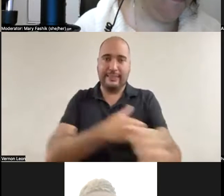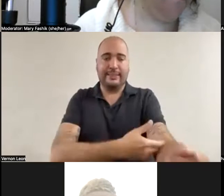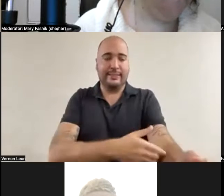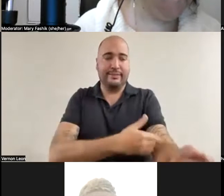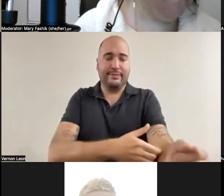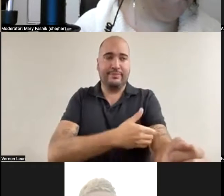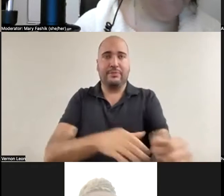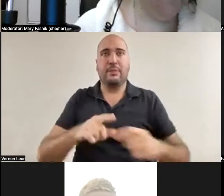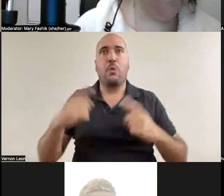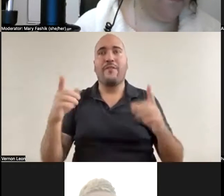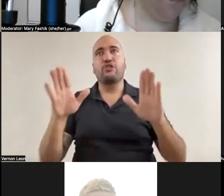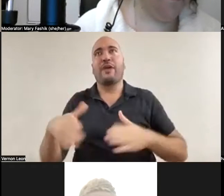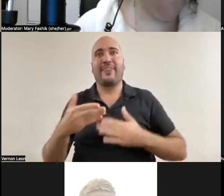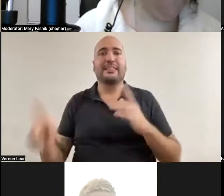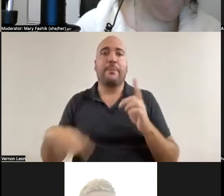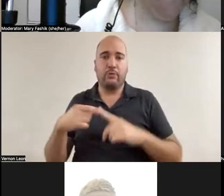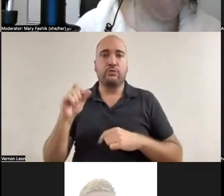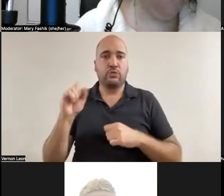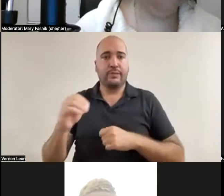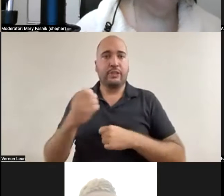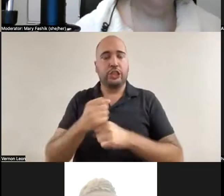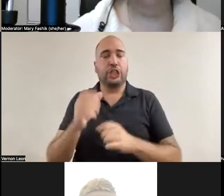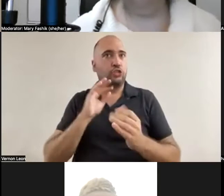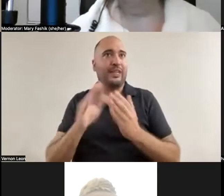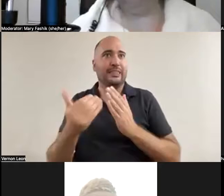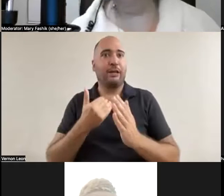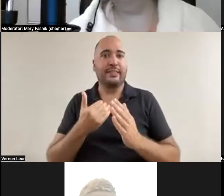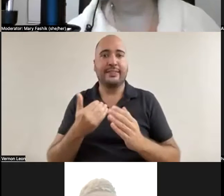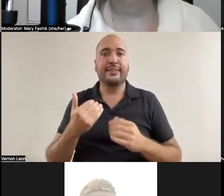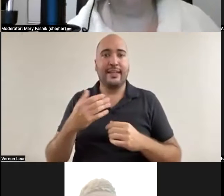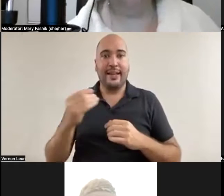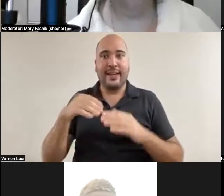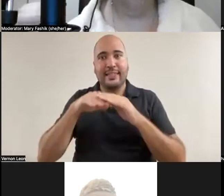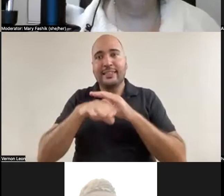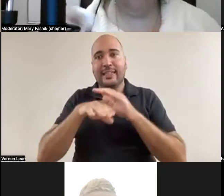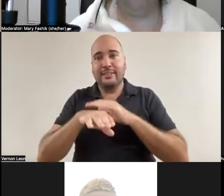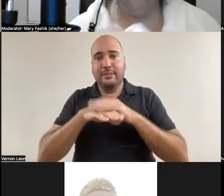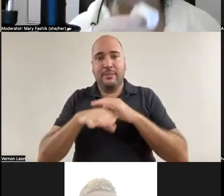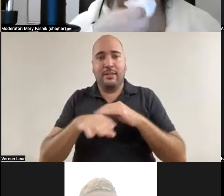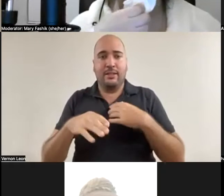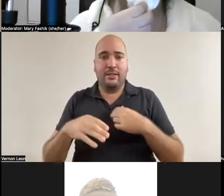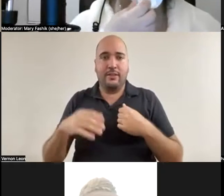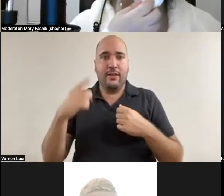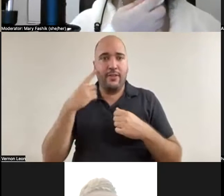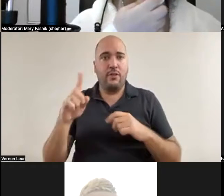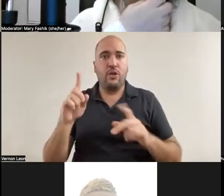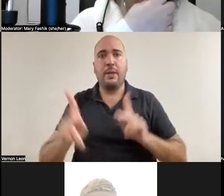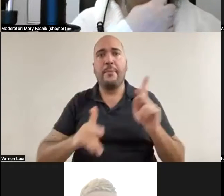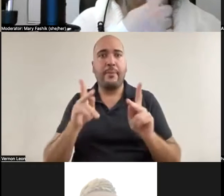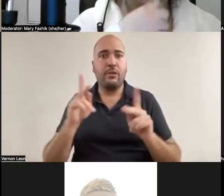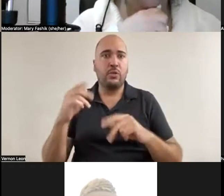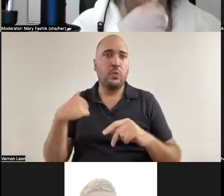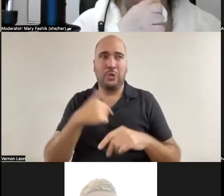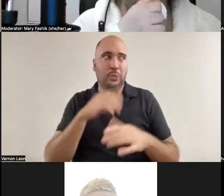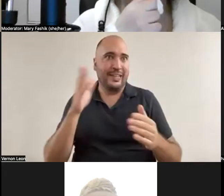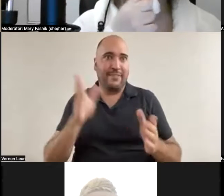great things about it is that it's generated transparency and accessibility for people who we would